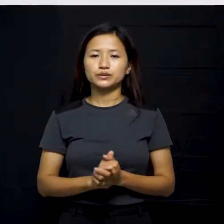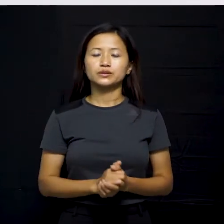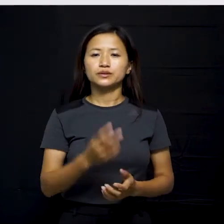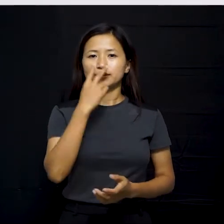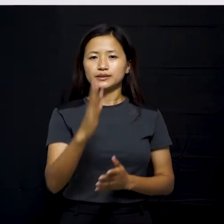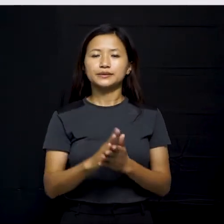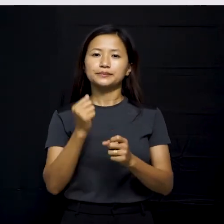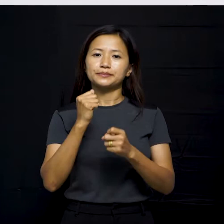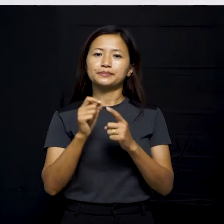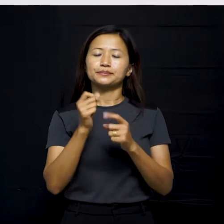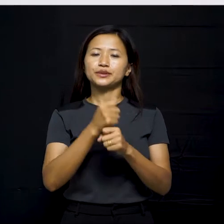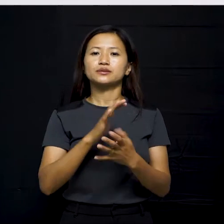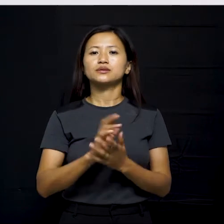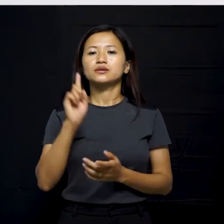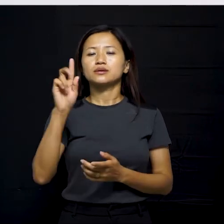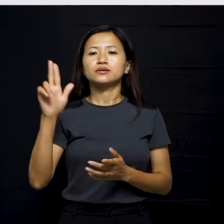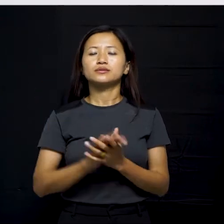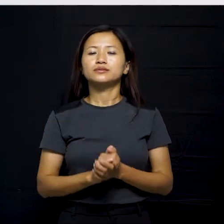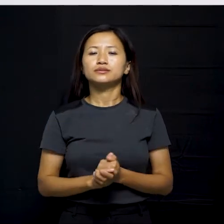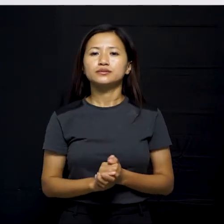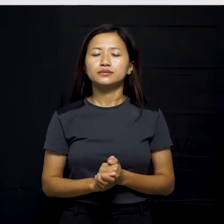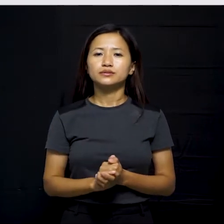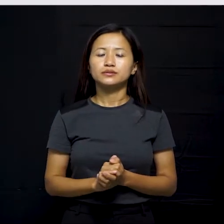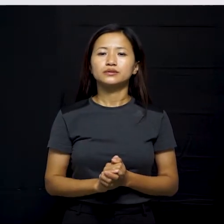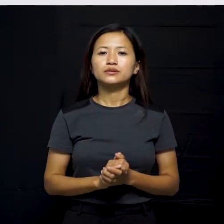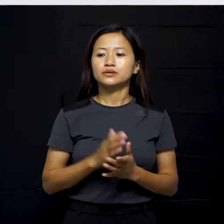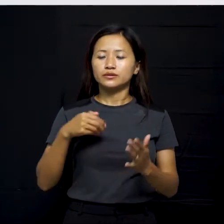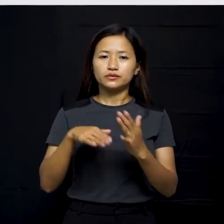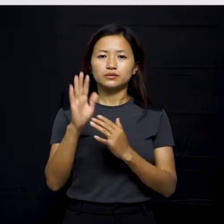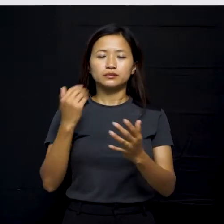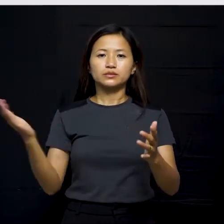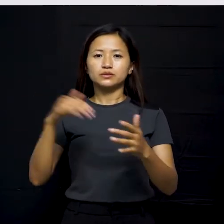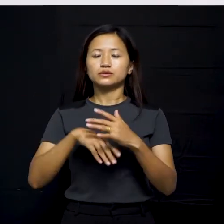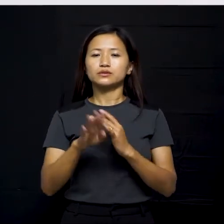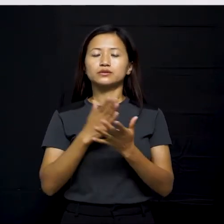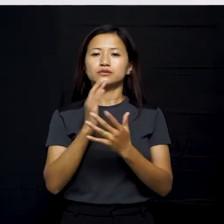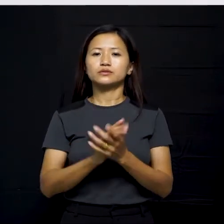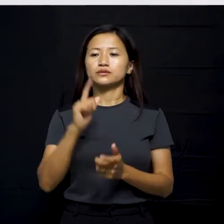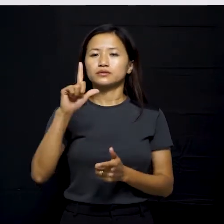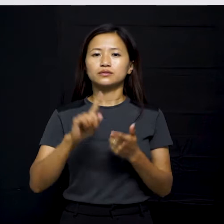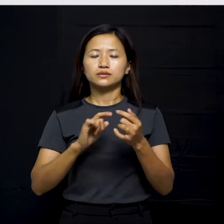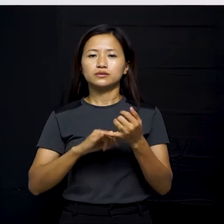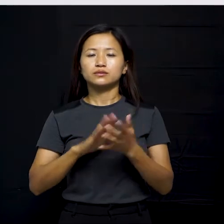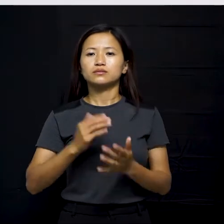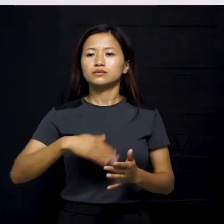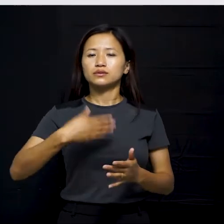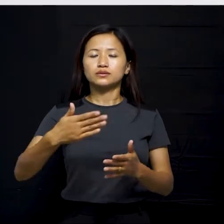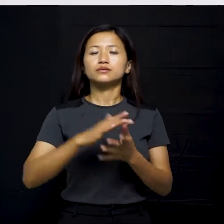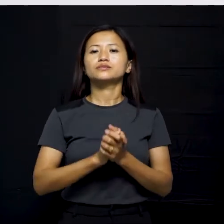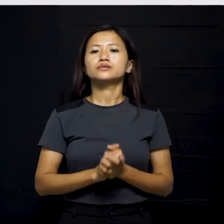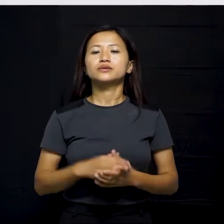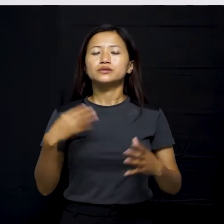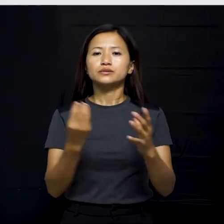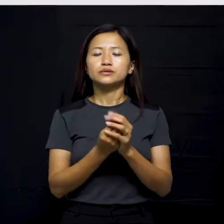can see in page number 88, there are some new words that you have come across in this lesson. And later on, together,